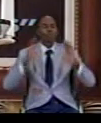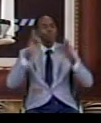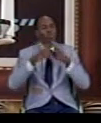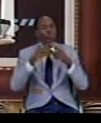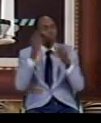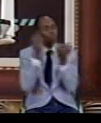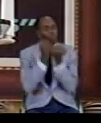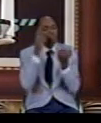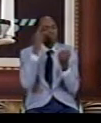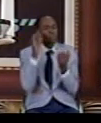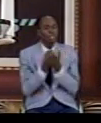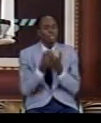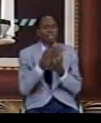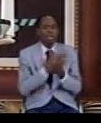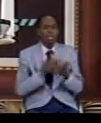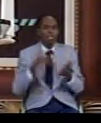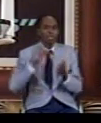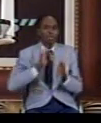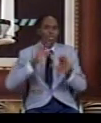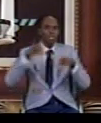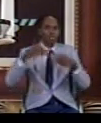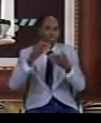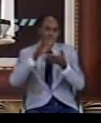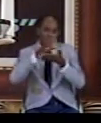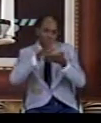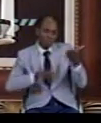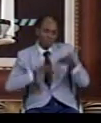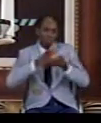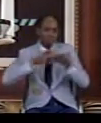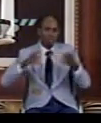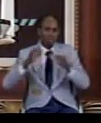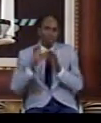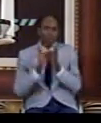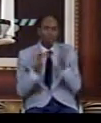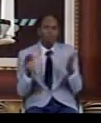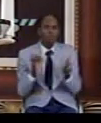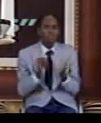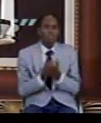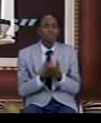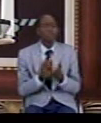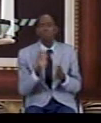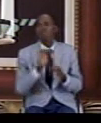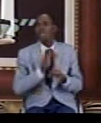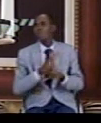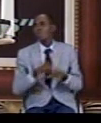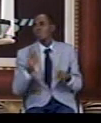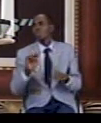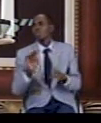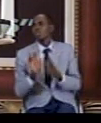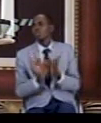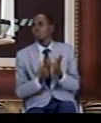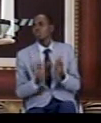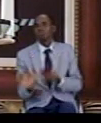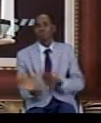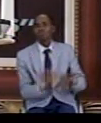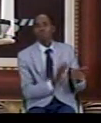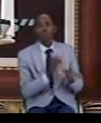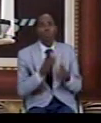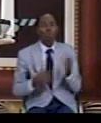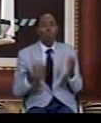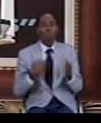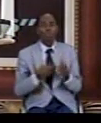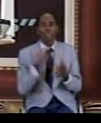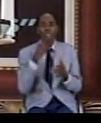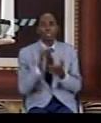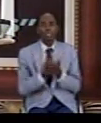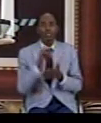give you a verse of scripture that makes me to act the way I'm acting. They say, we don't want Bible. What we're talking about is, you must